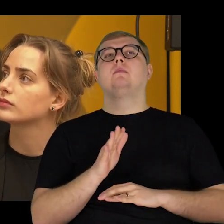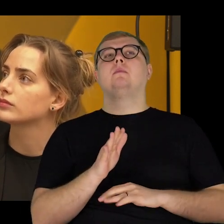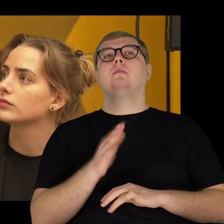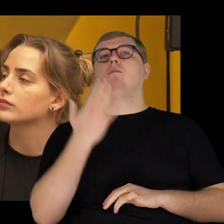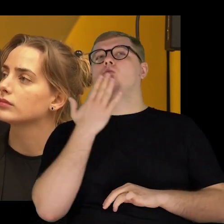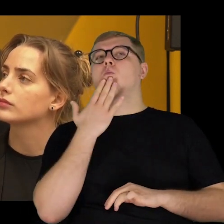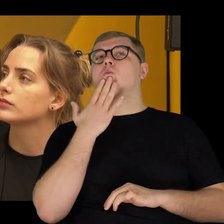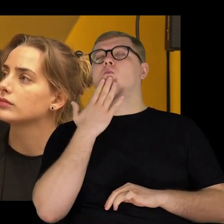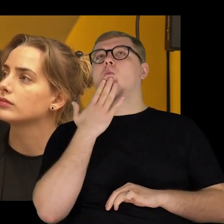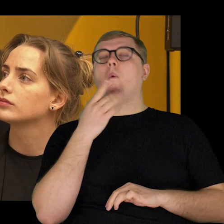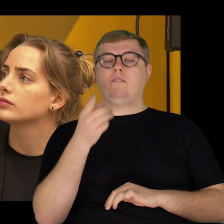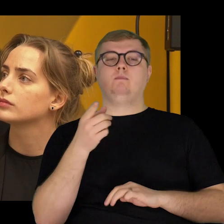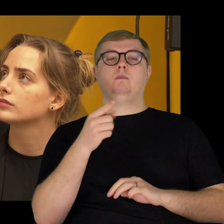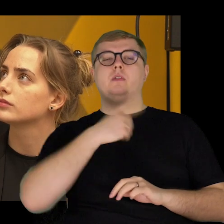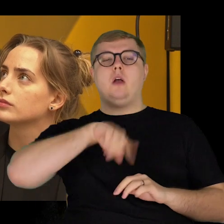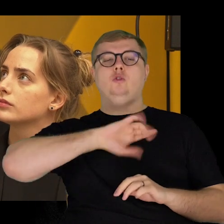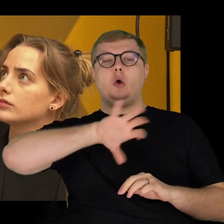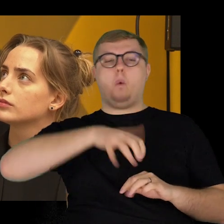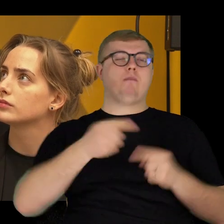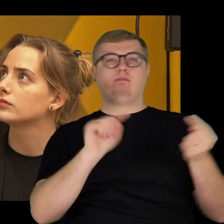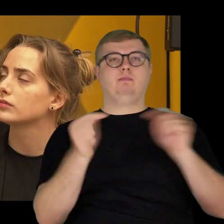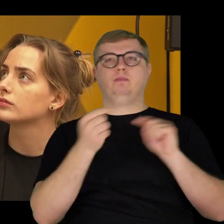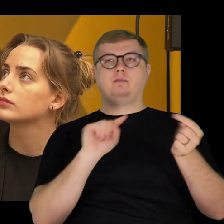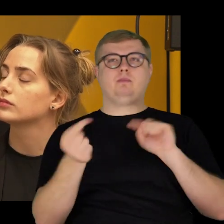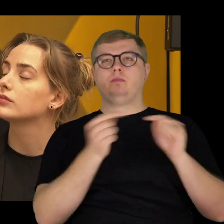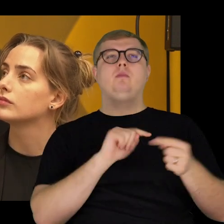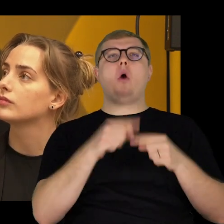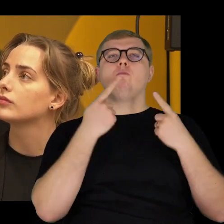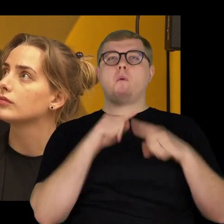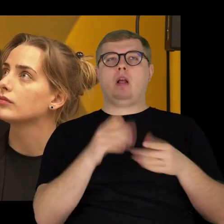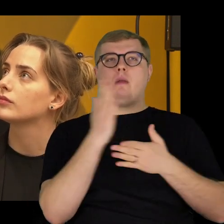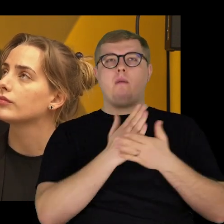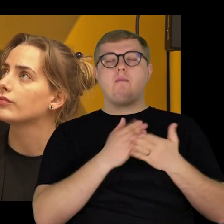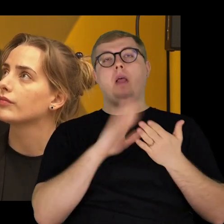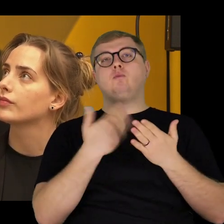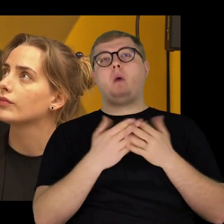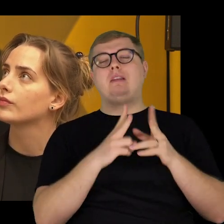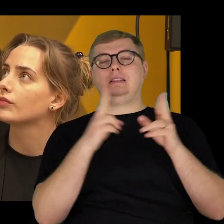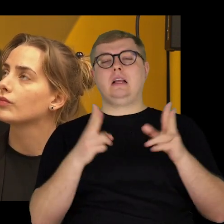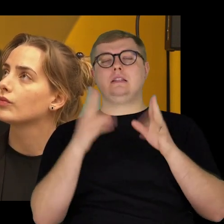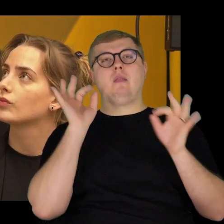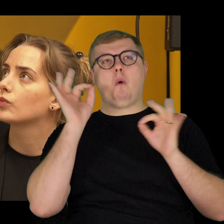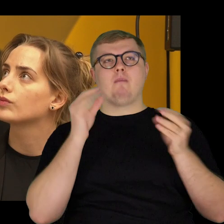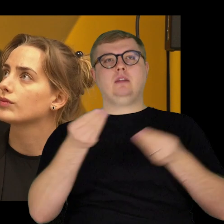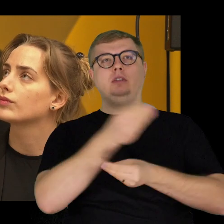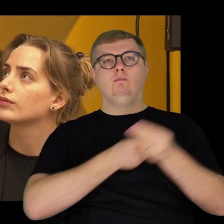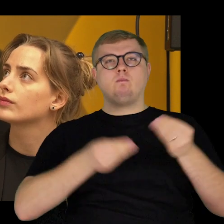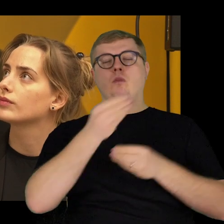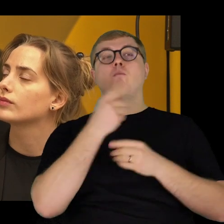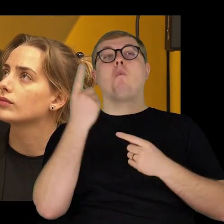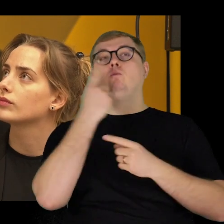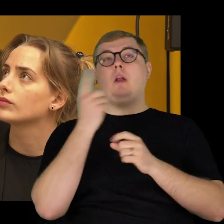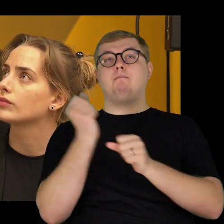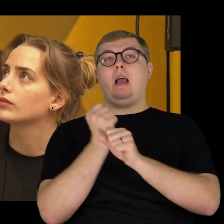discuss that in our hybrid mapping groups through data sessions. For example, I think Simone's work is also a good example because we met